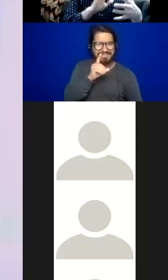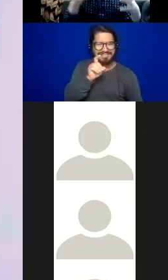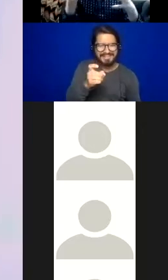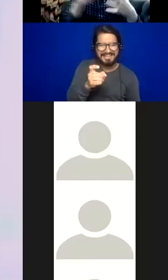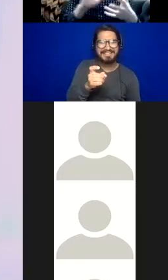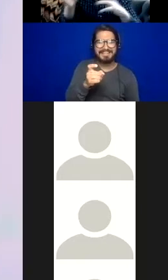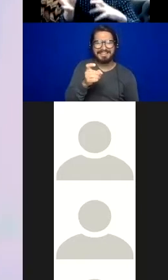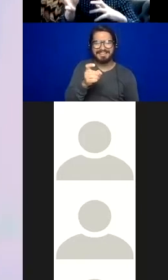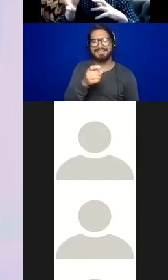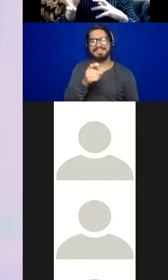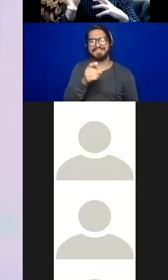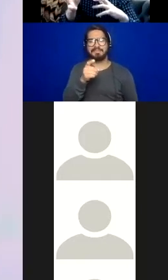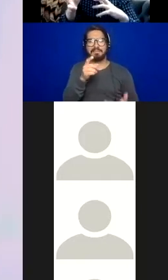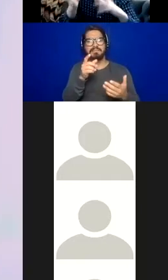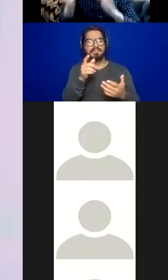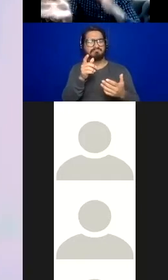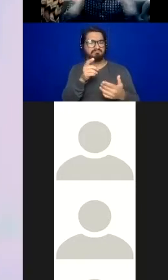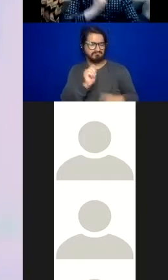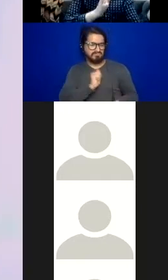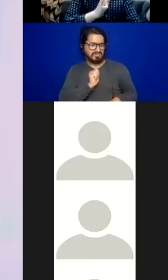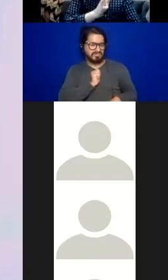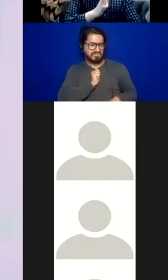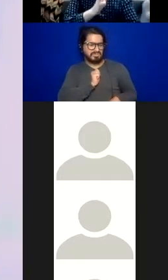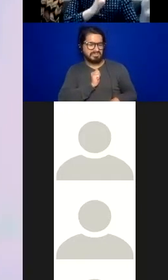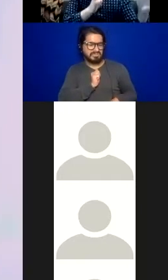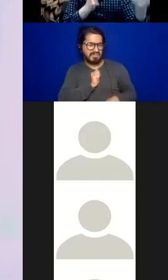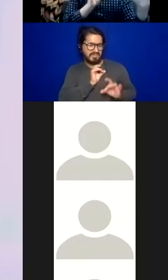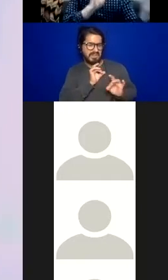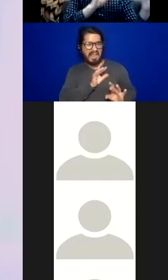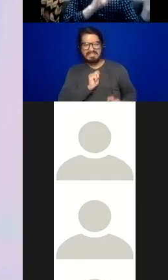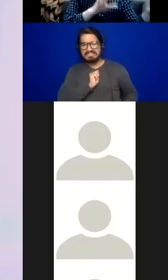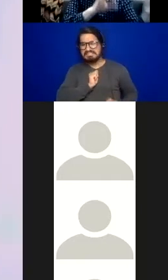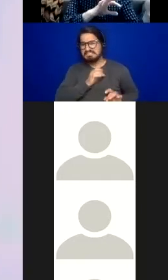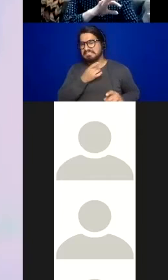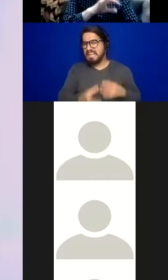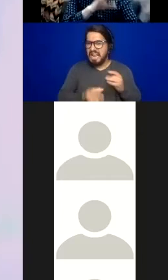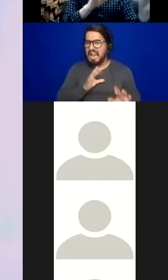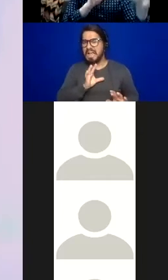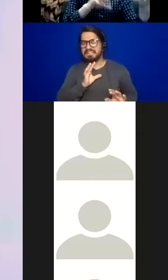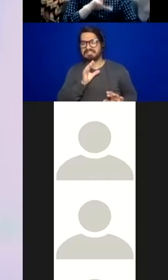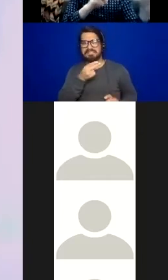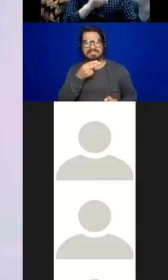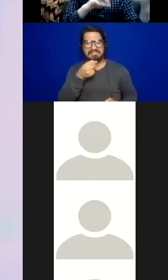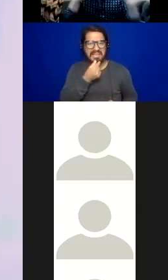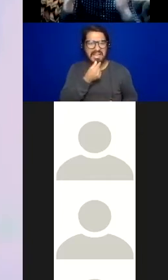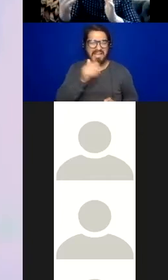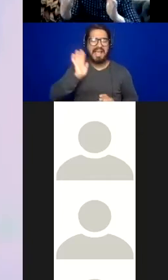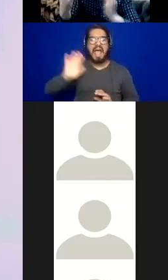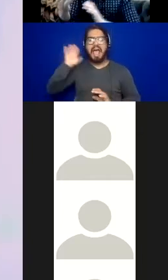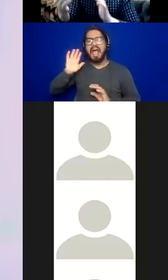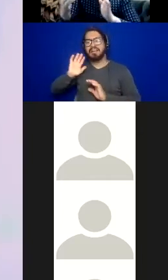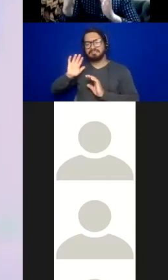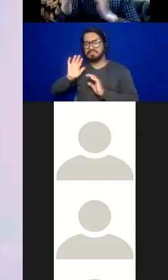basically like self-hating homosexuality. So first it was like a problem to be gay. It was a mental illness to be gay, but then